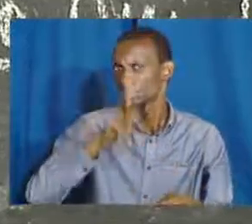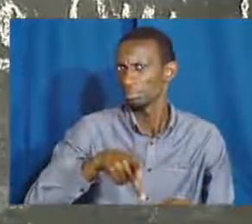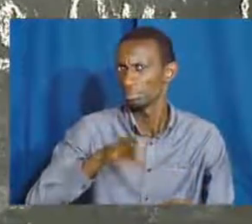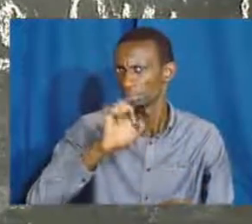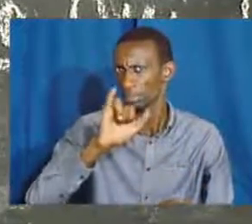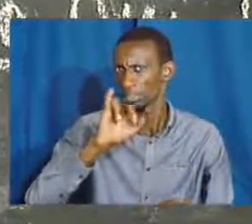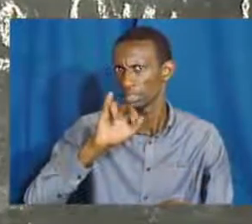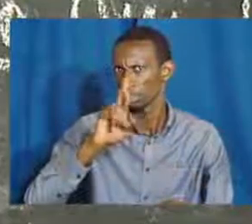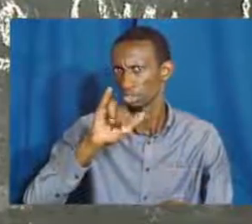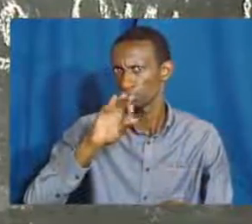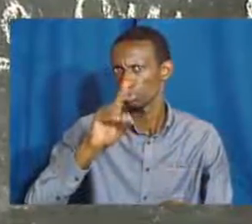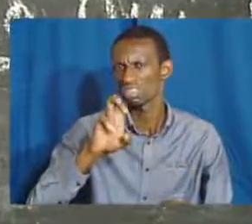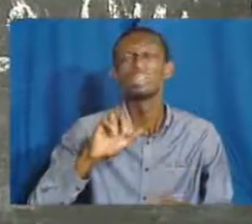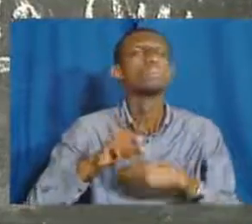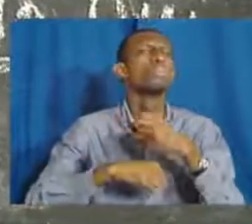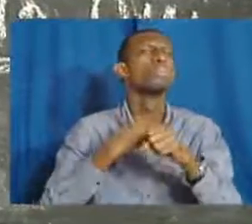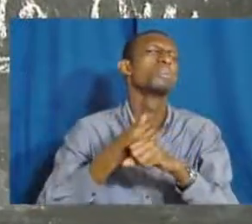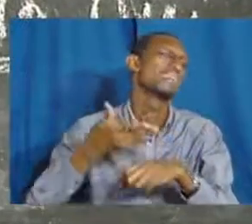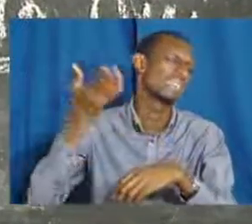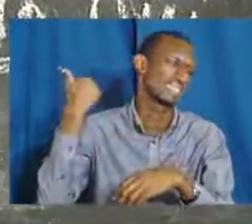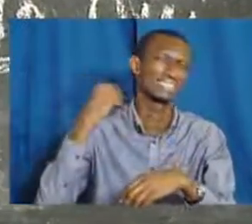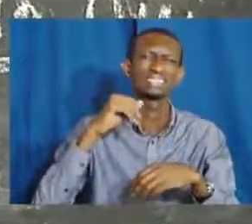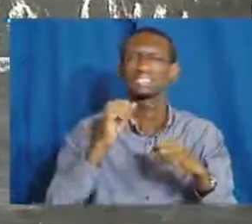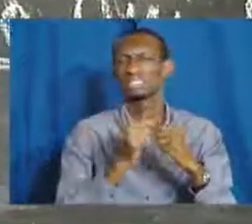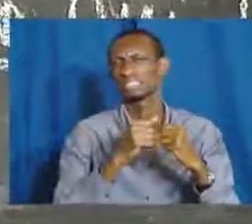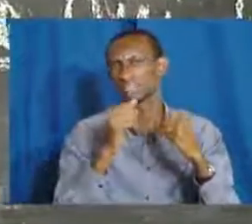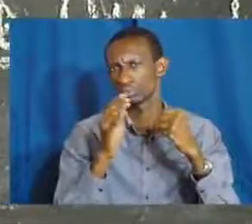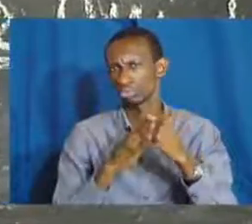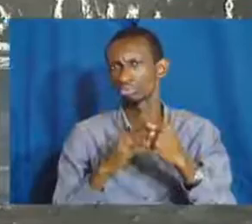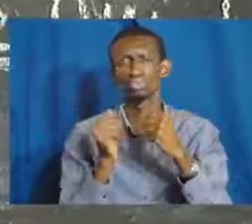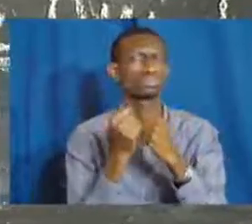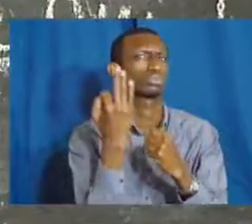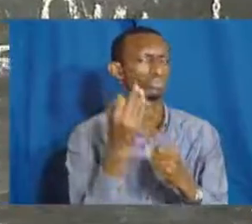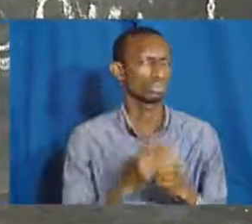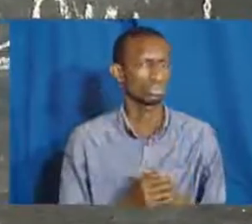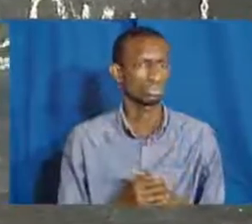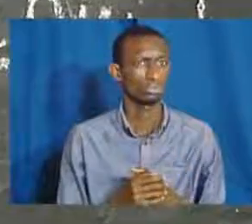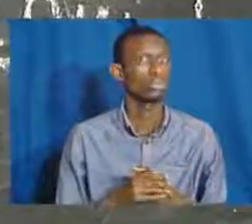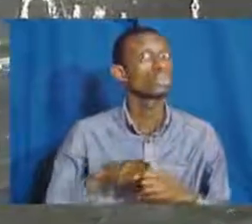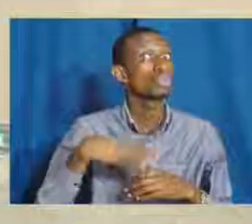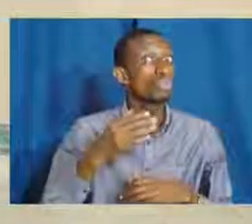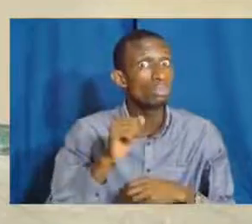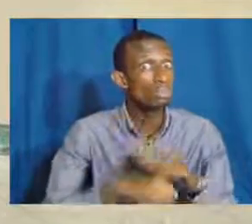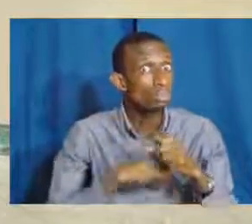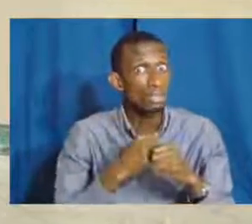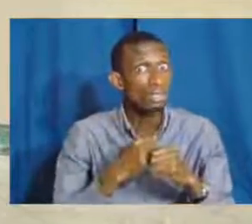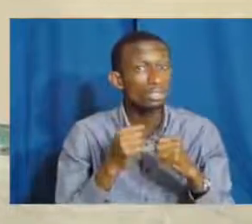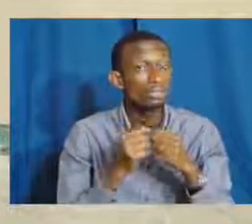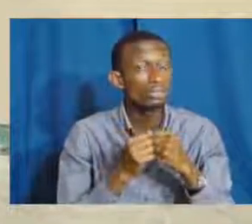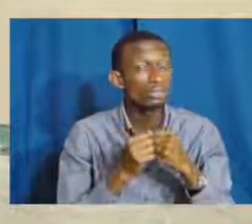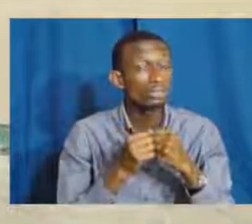number. That was in 1913. Unfortunately, in 1915,